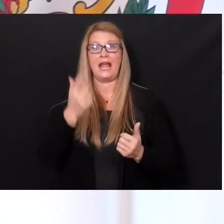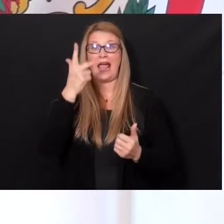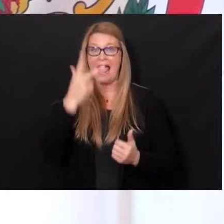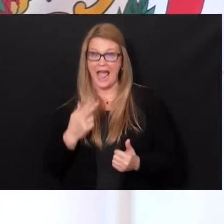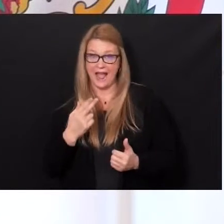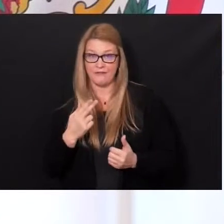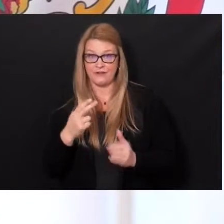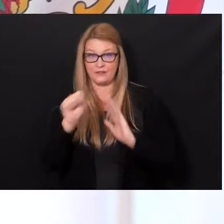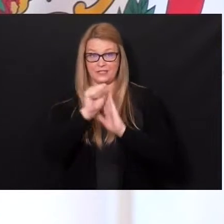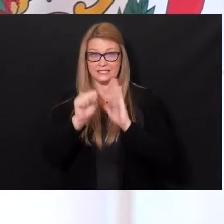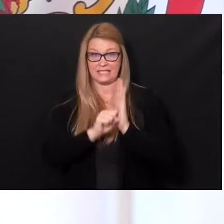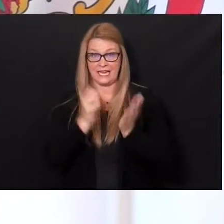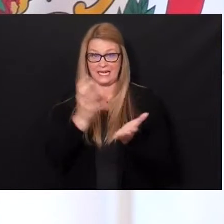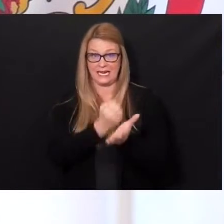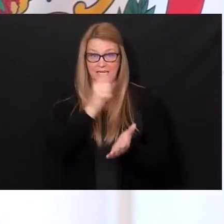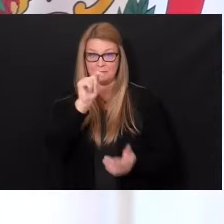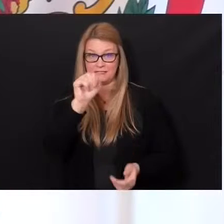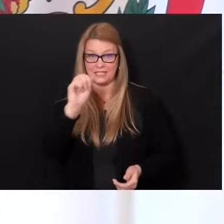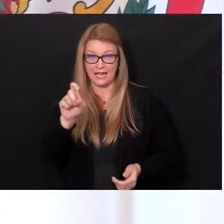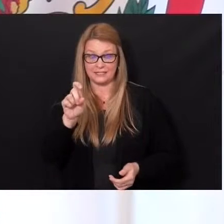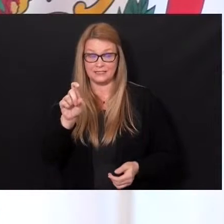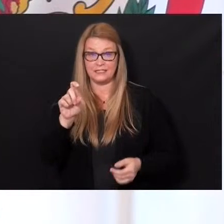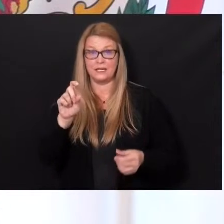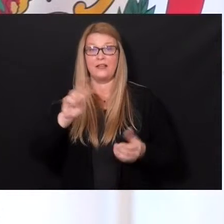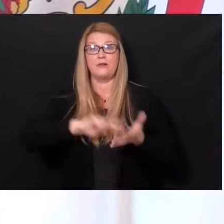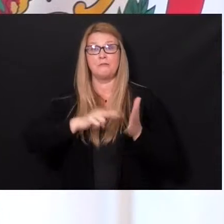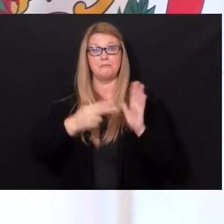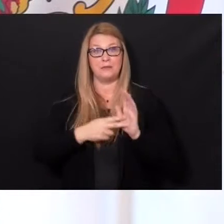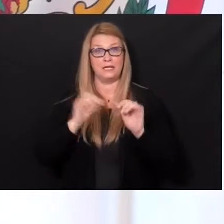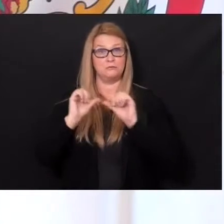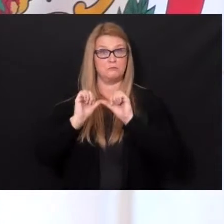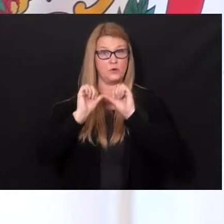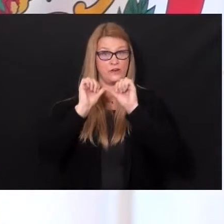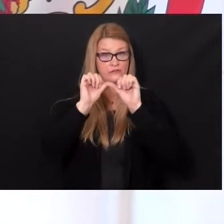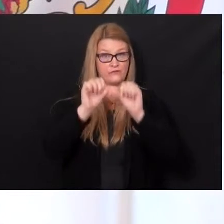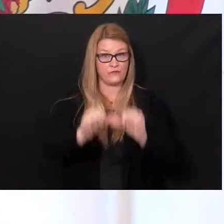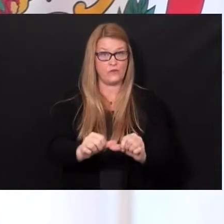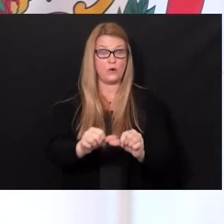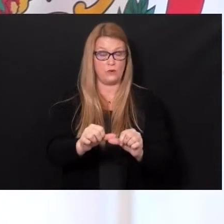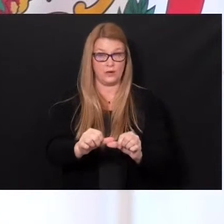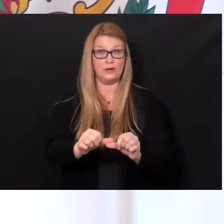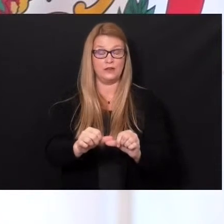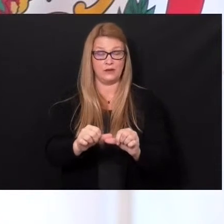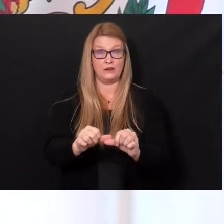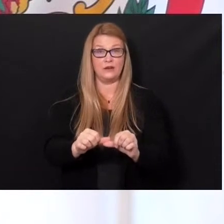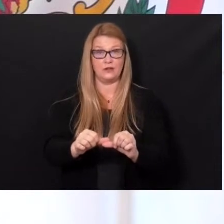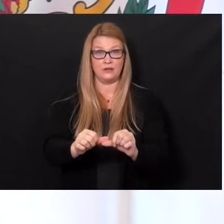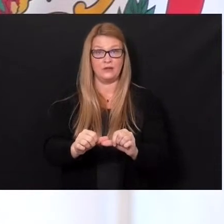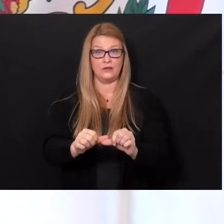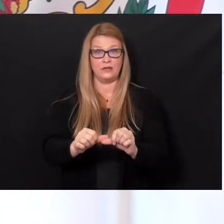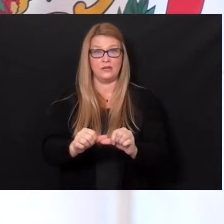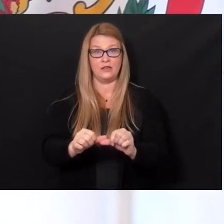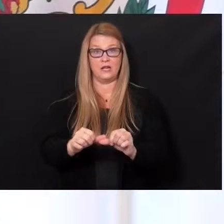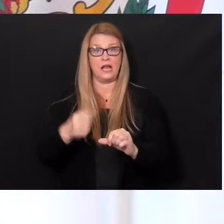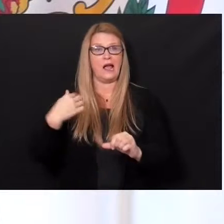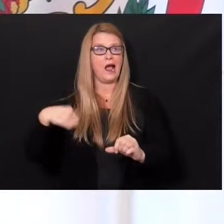can. And then as we go forward, I am a real believer that our